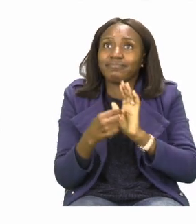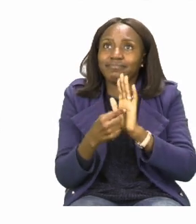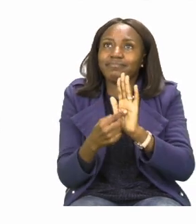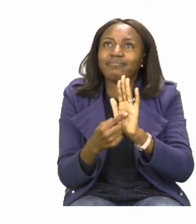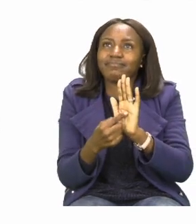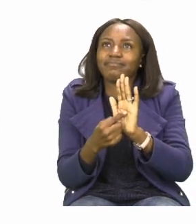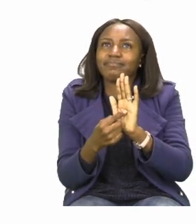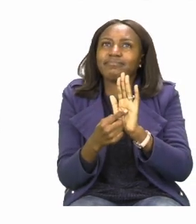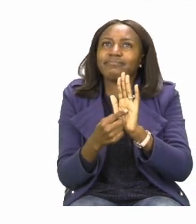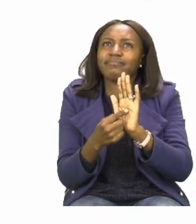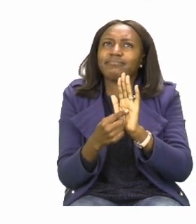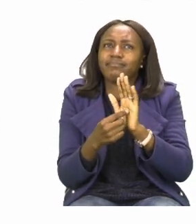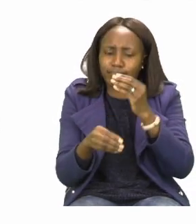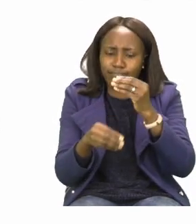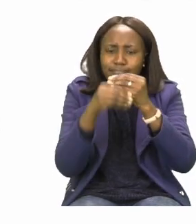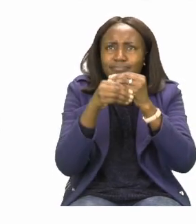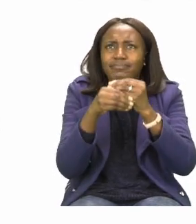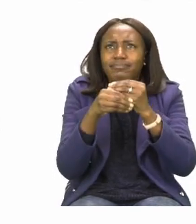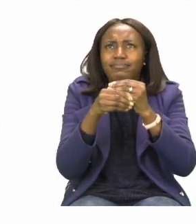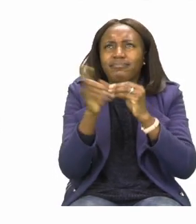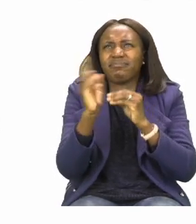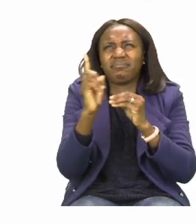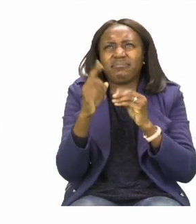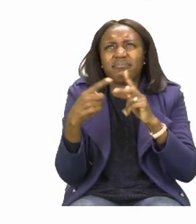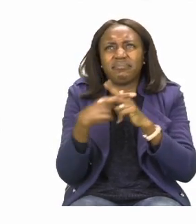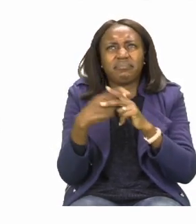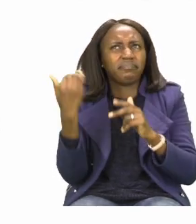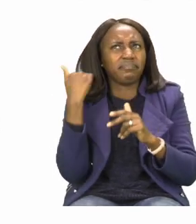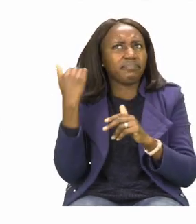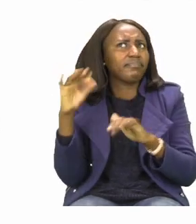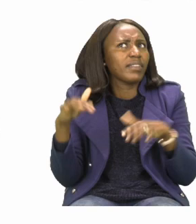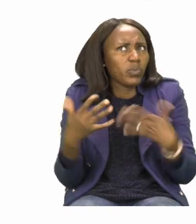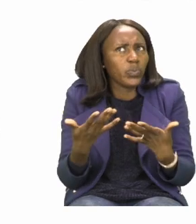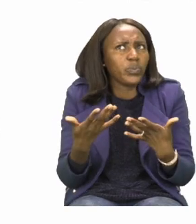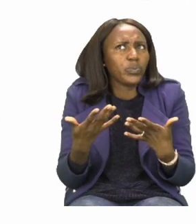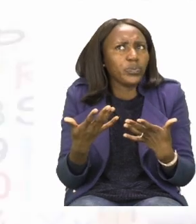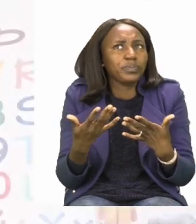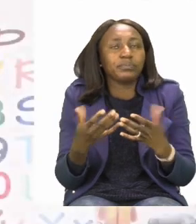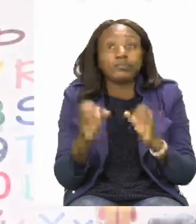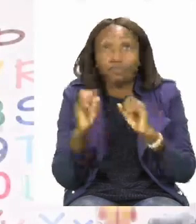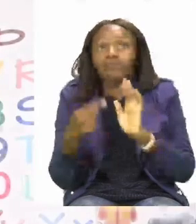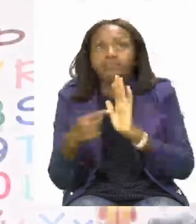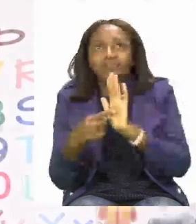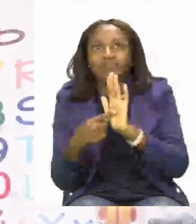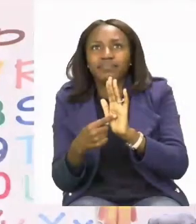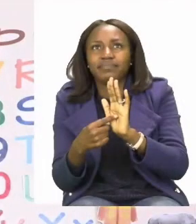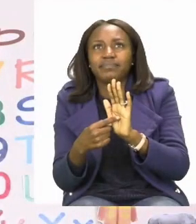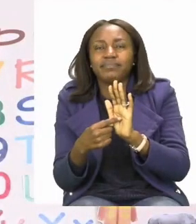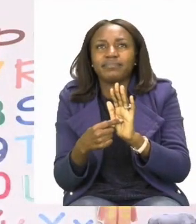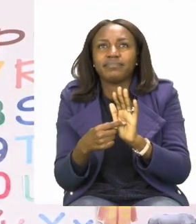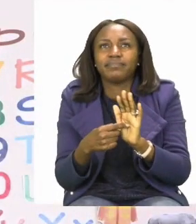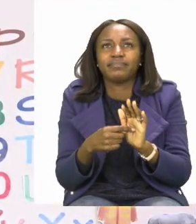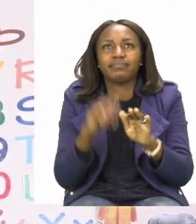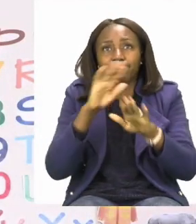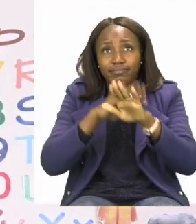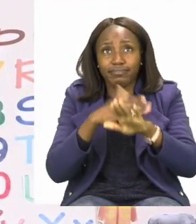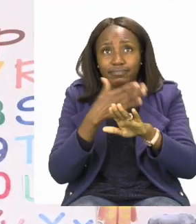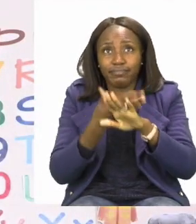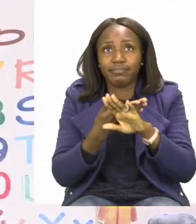it means to put some words in past tense. We have on the board 3